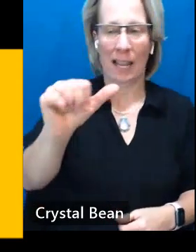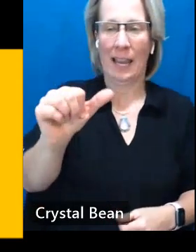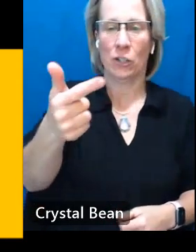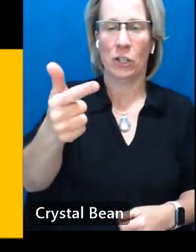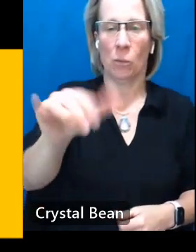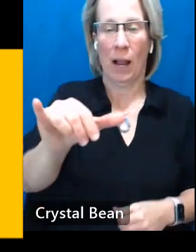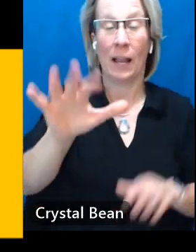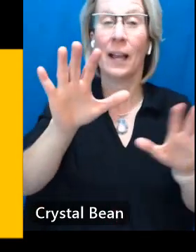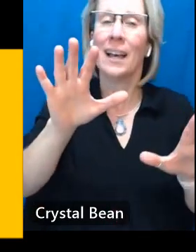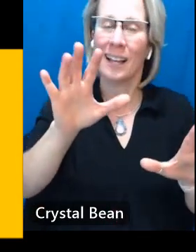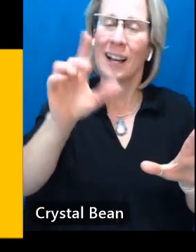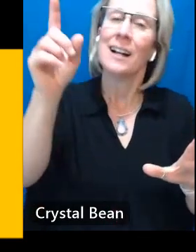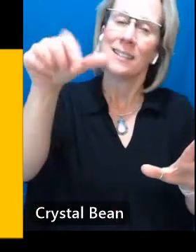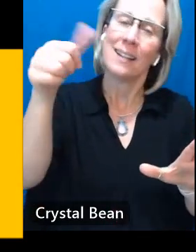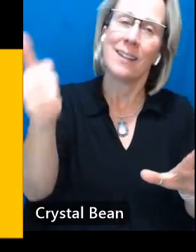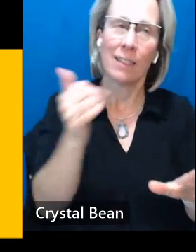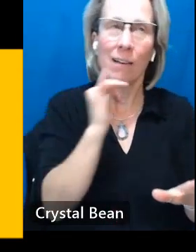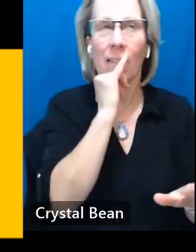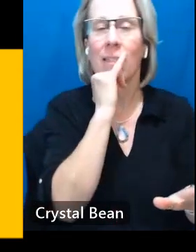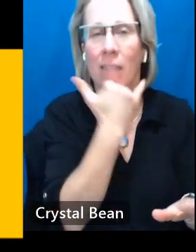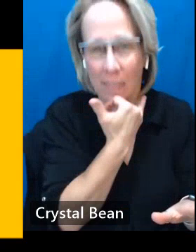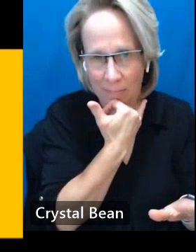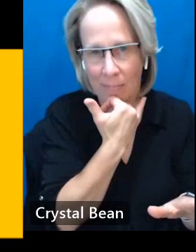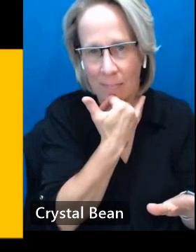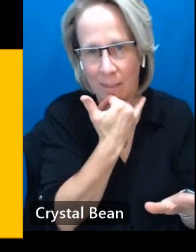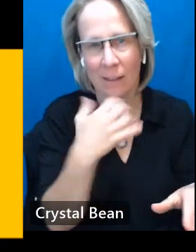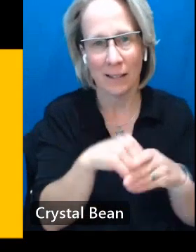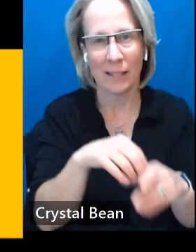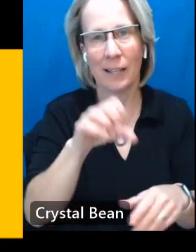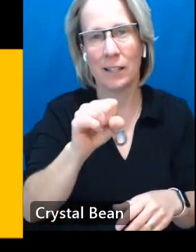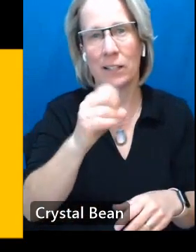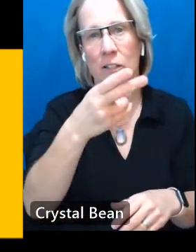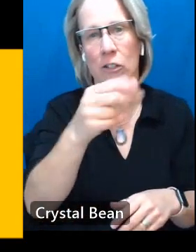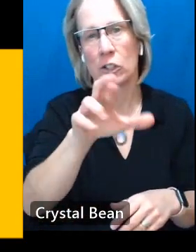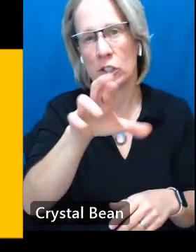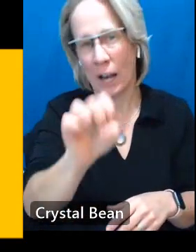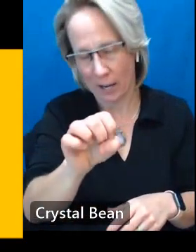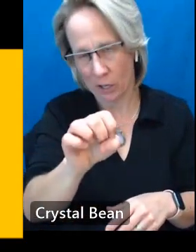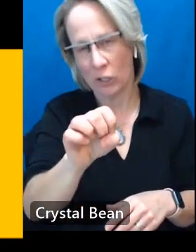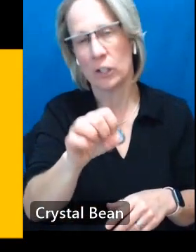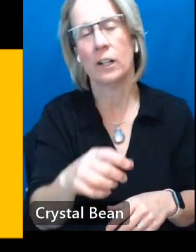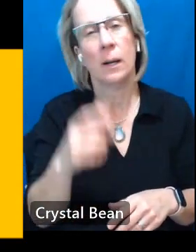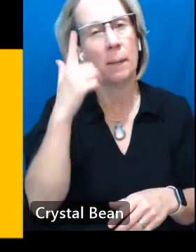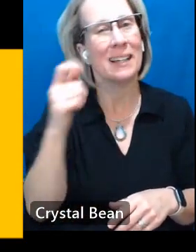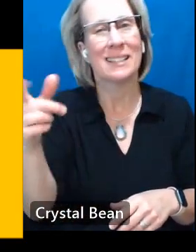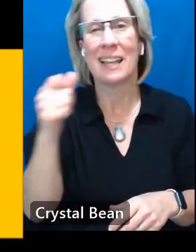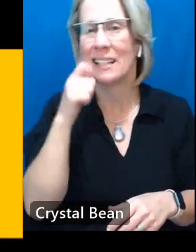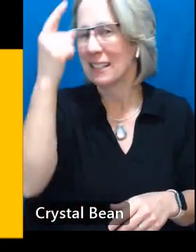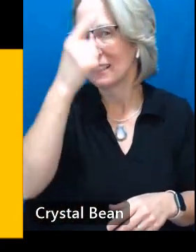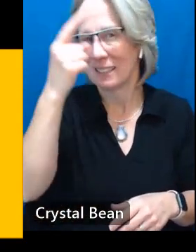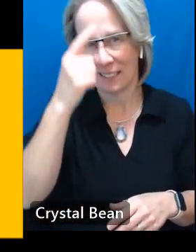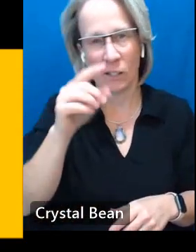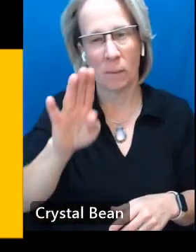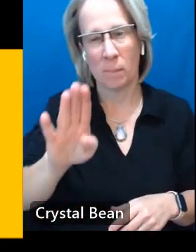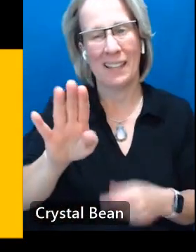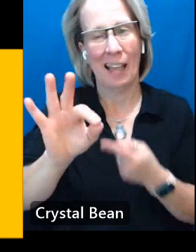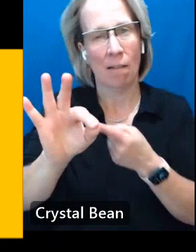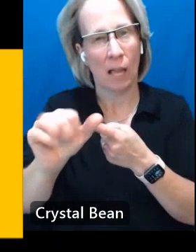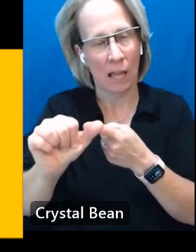flaw with Share 9.2 because they did not take DFA into proper consideration, but it